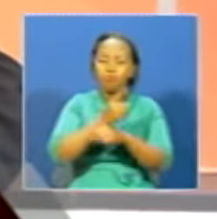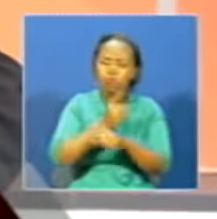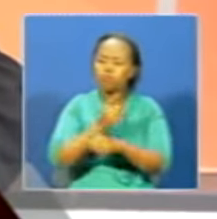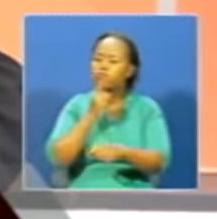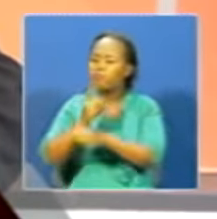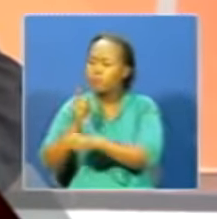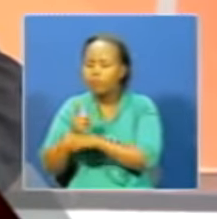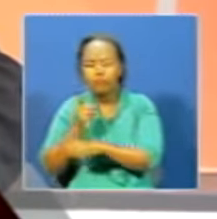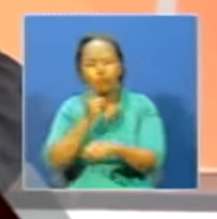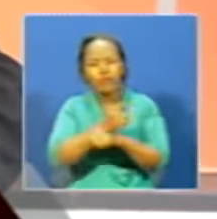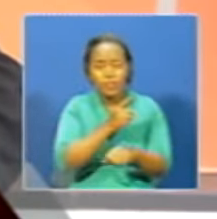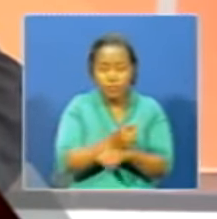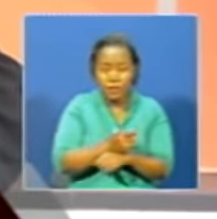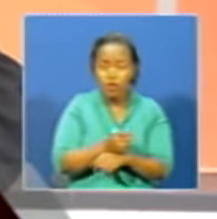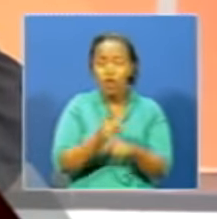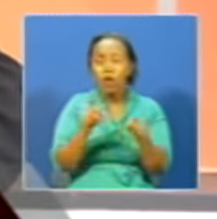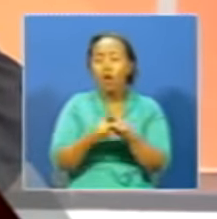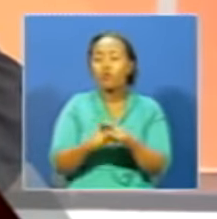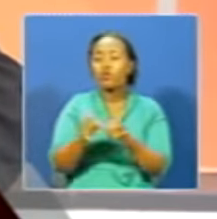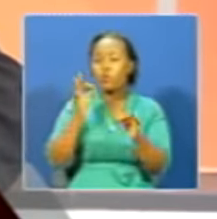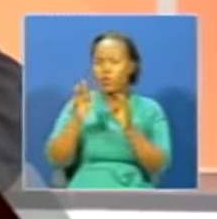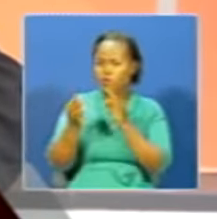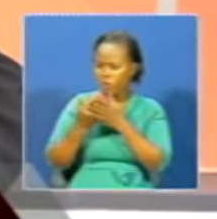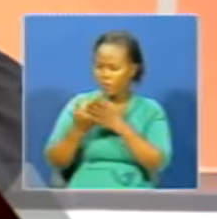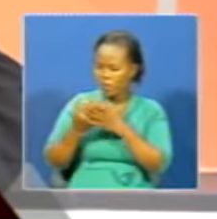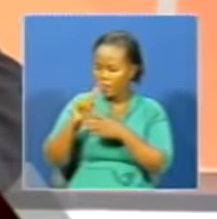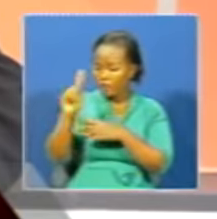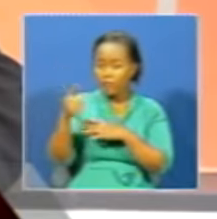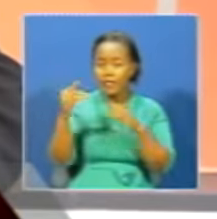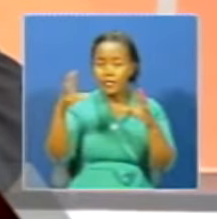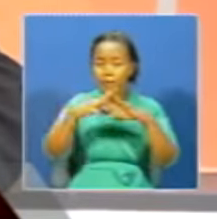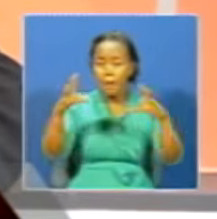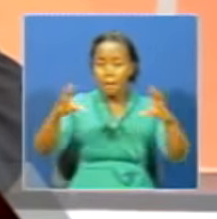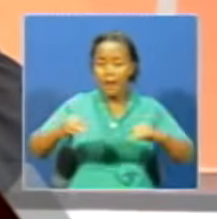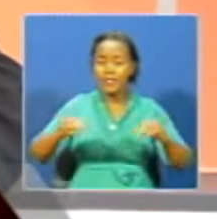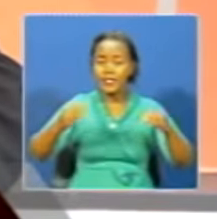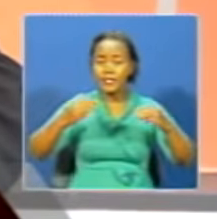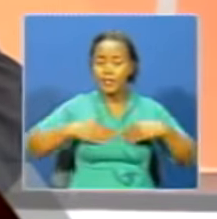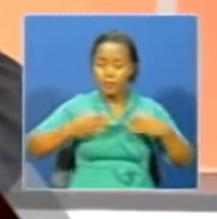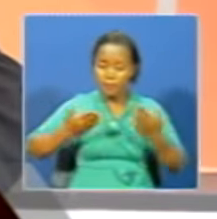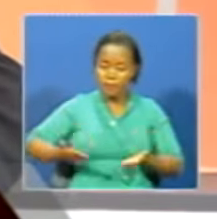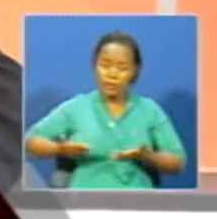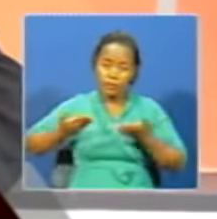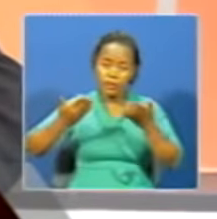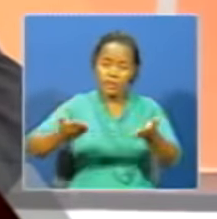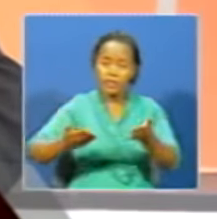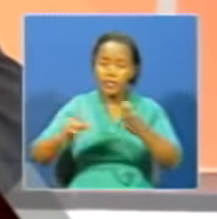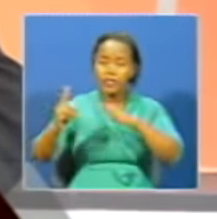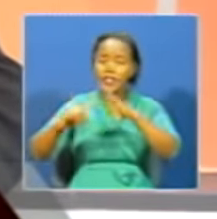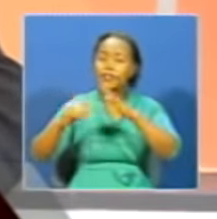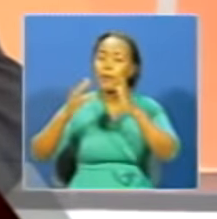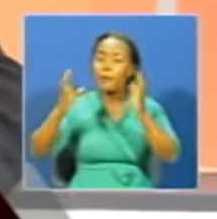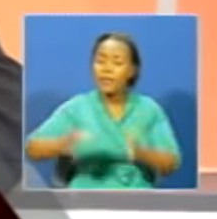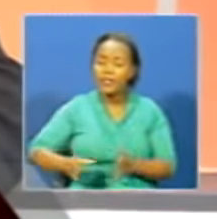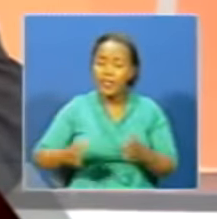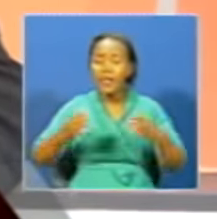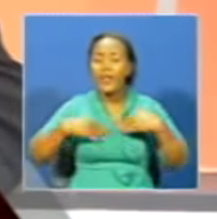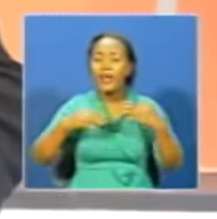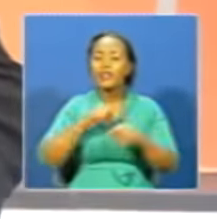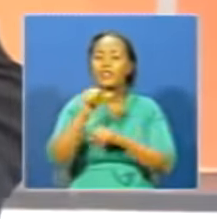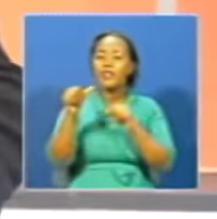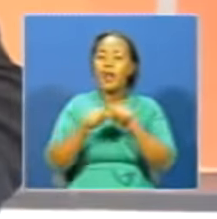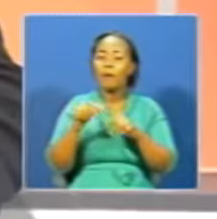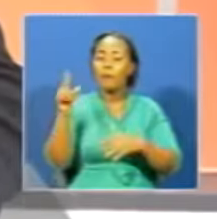in fact, if you go back, the first budget I presented as Minister for Finance talked about resilience